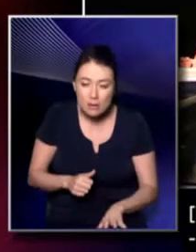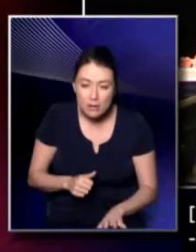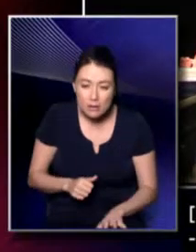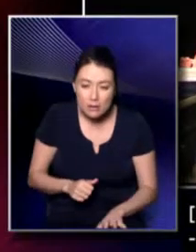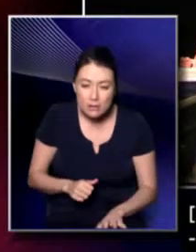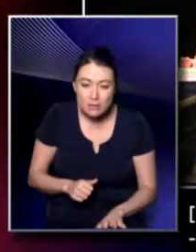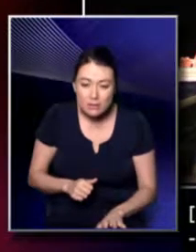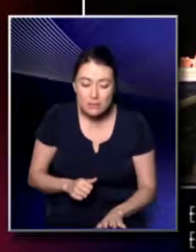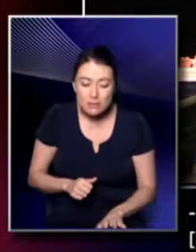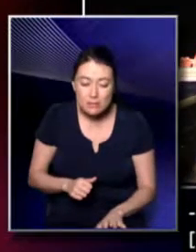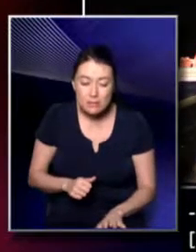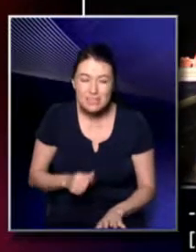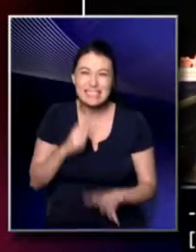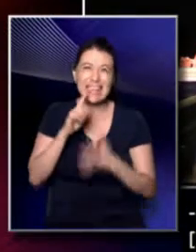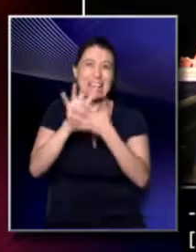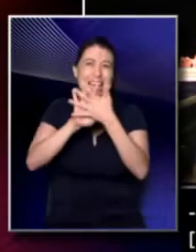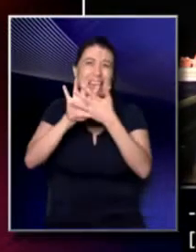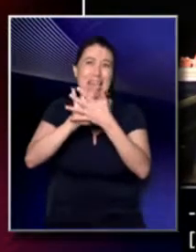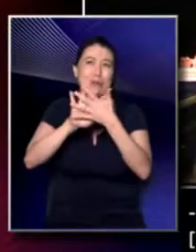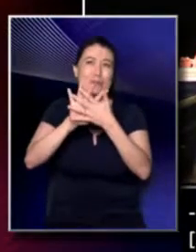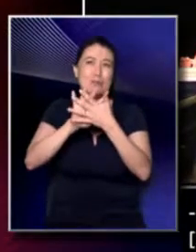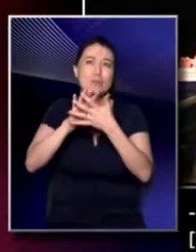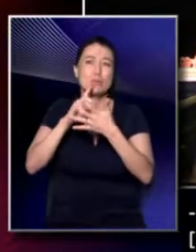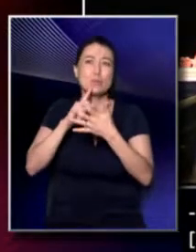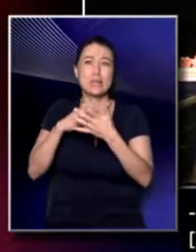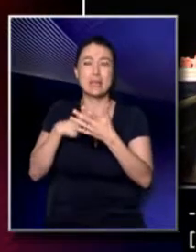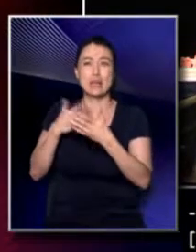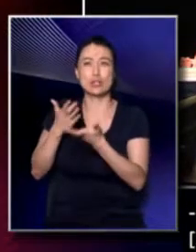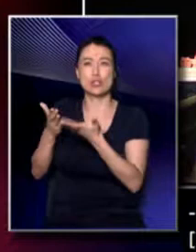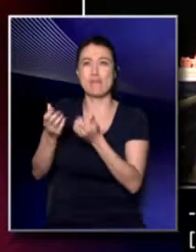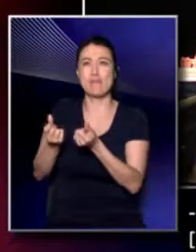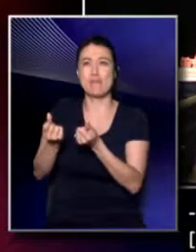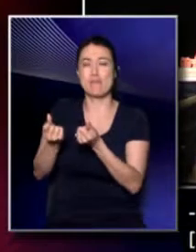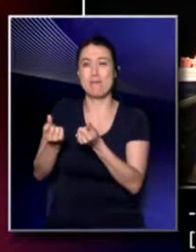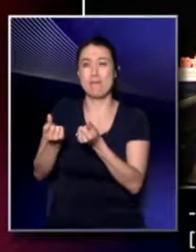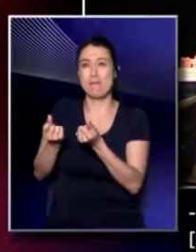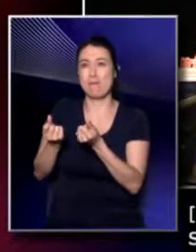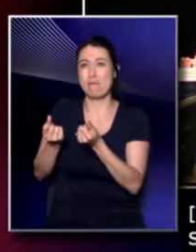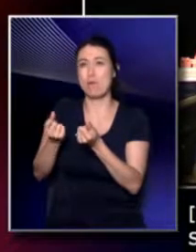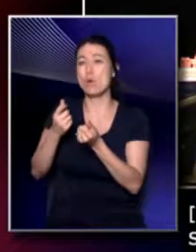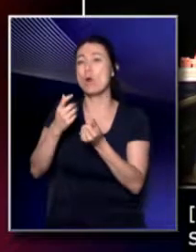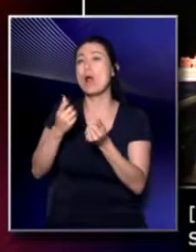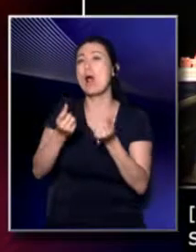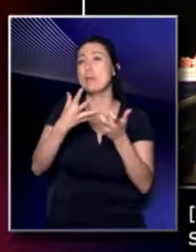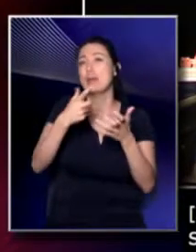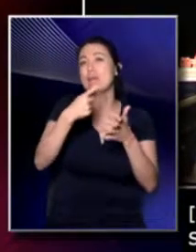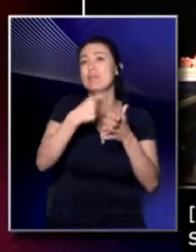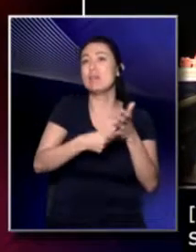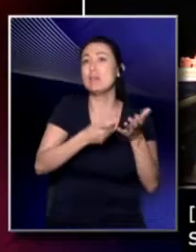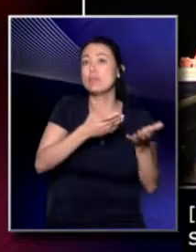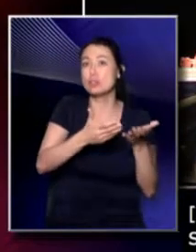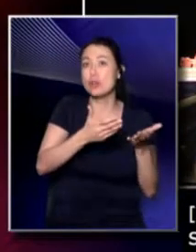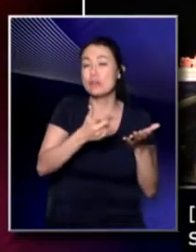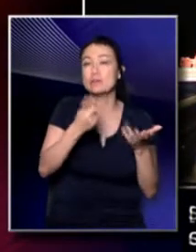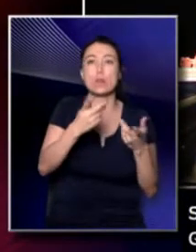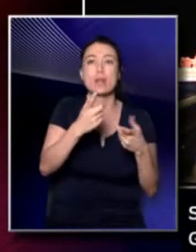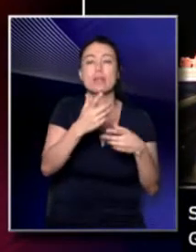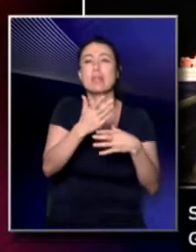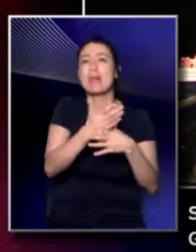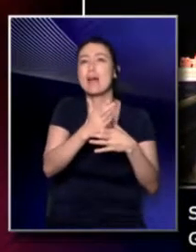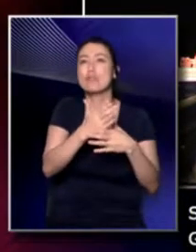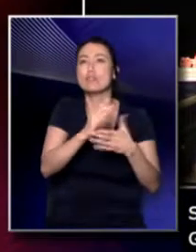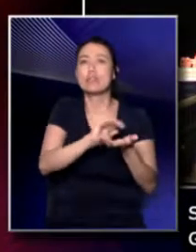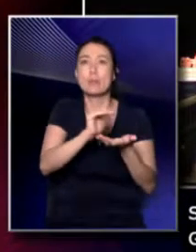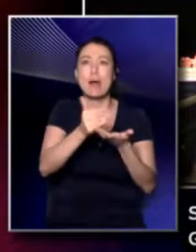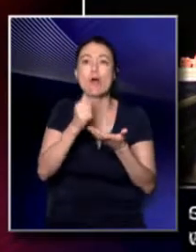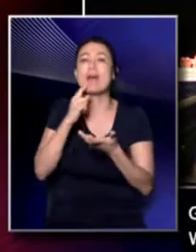of we do serve, how many of the do we get fee-for-service, and what the average amount for do we get the